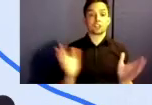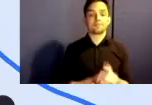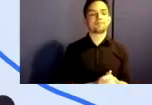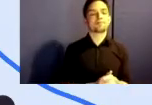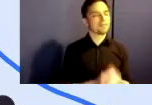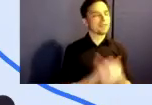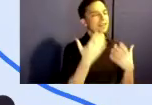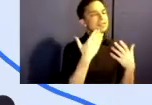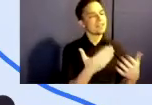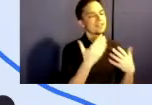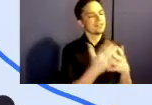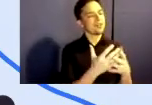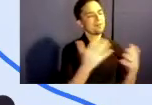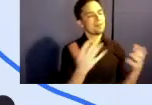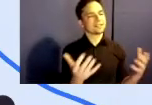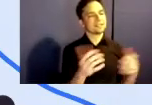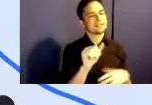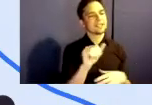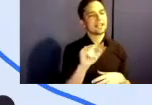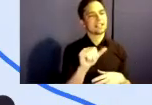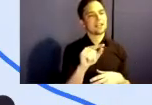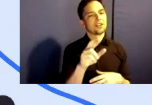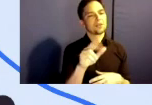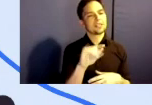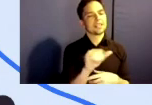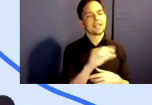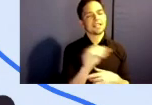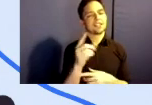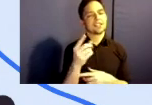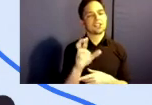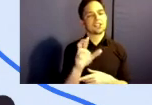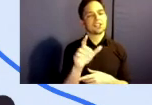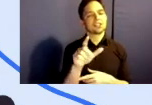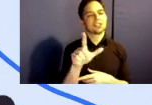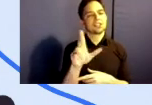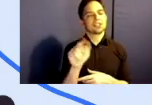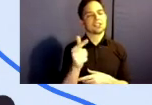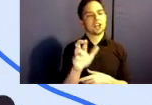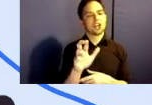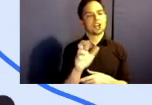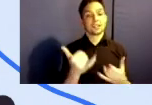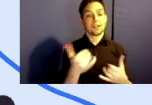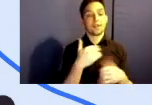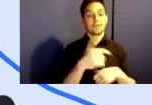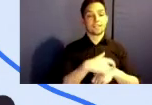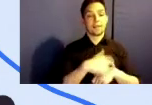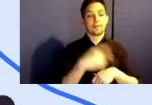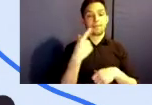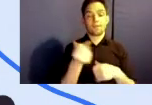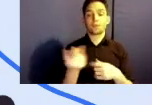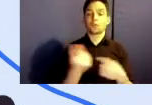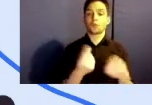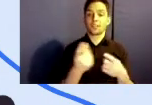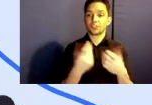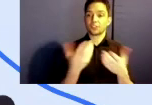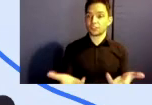Thank you so much, Ana Rita and Dr. Langar. So now we have time for some questions, and we